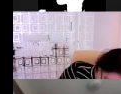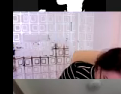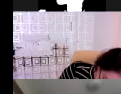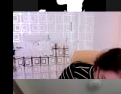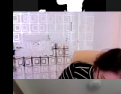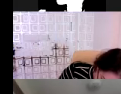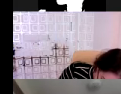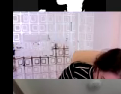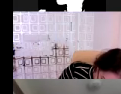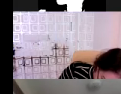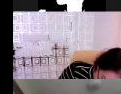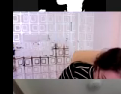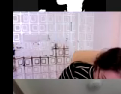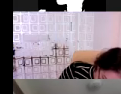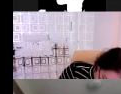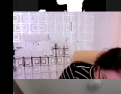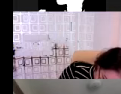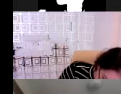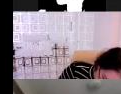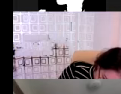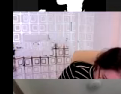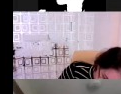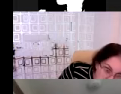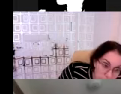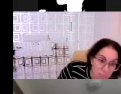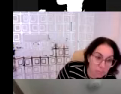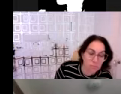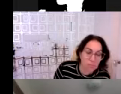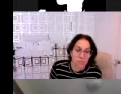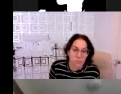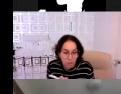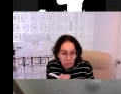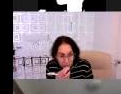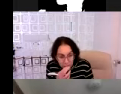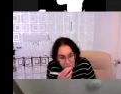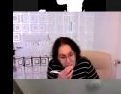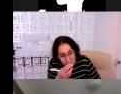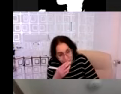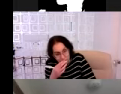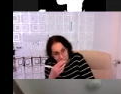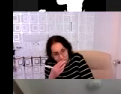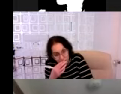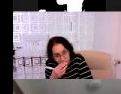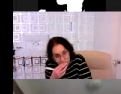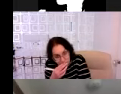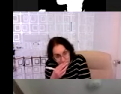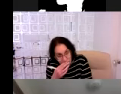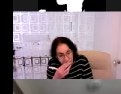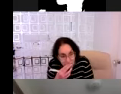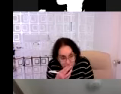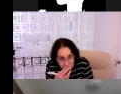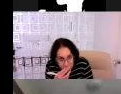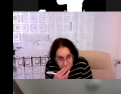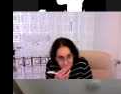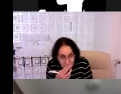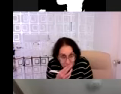So when we think about our model of a white matter voxel, we can think about a couple things that might be changing.